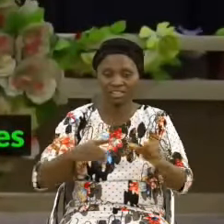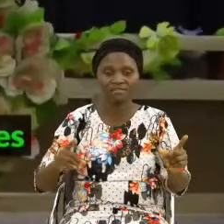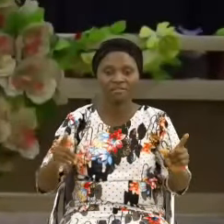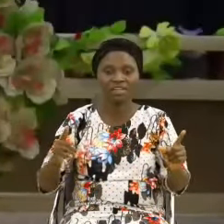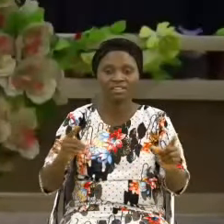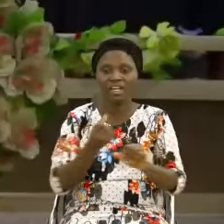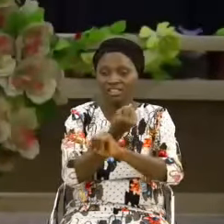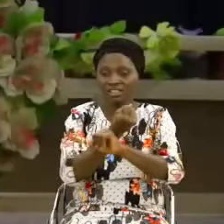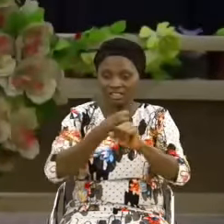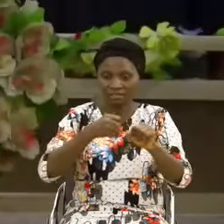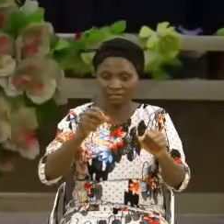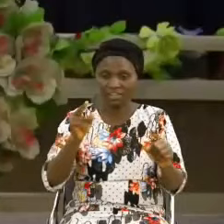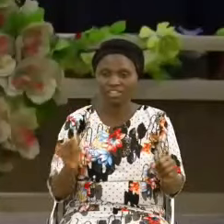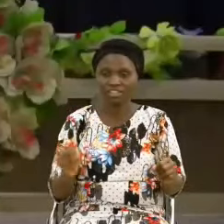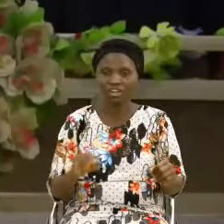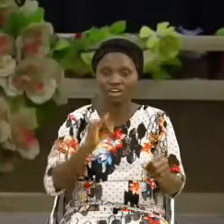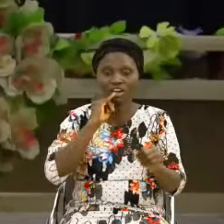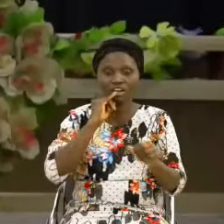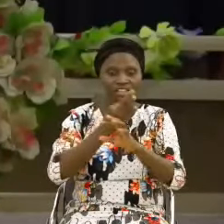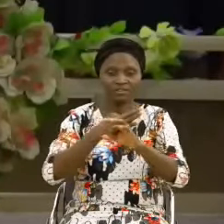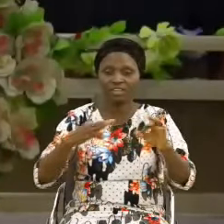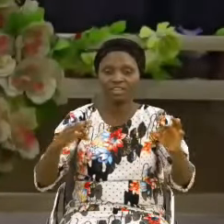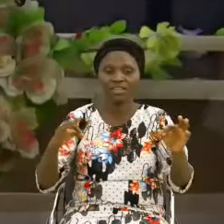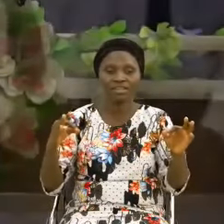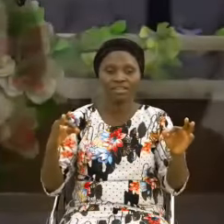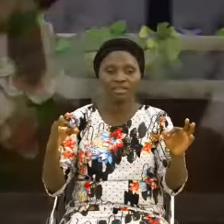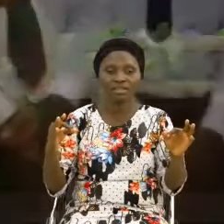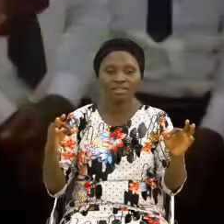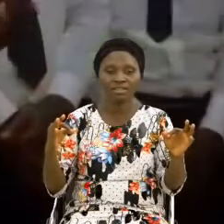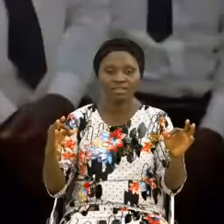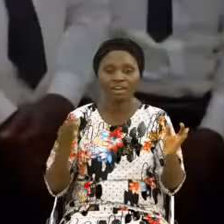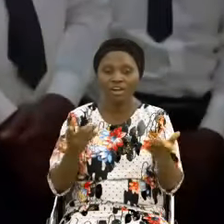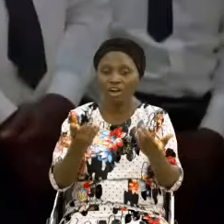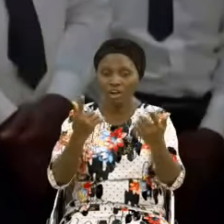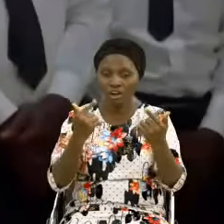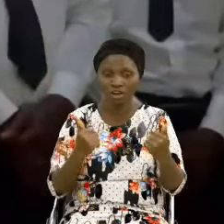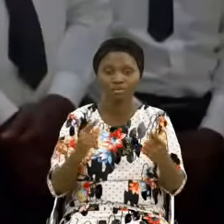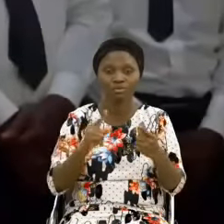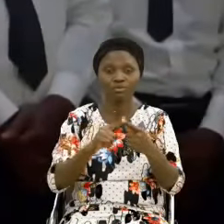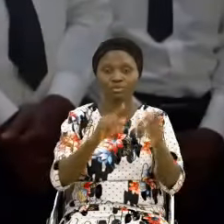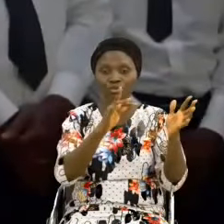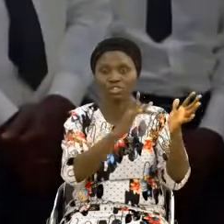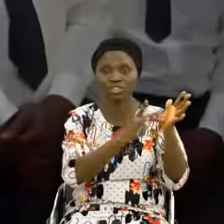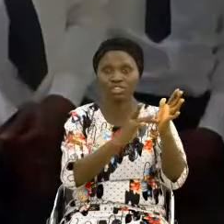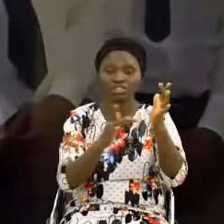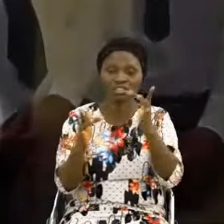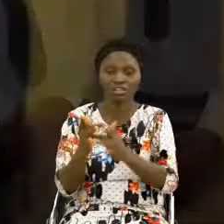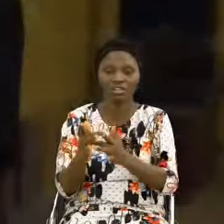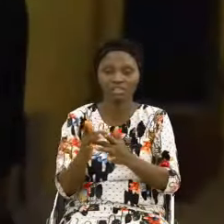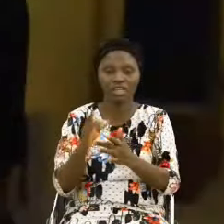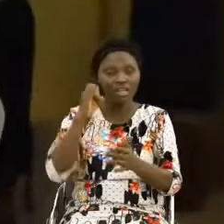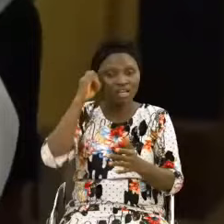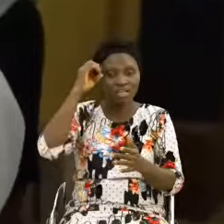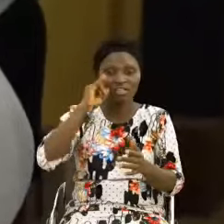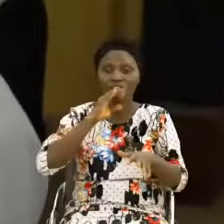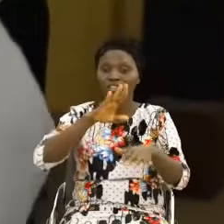free. All you have to do. Come to Jesus. He's all. He's all you